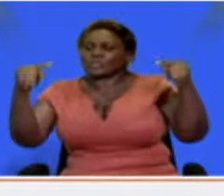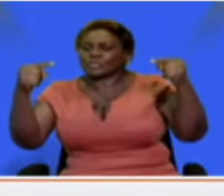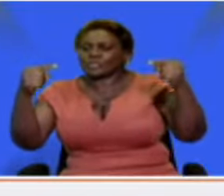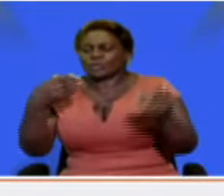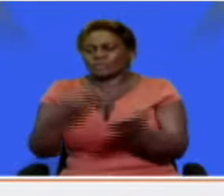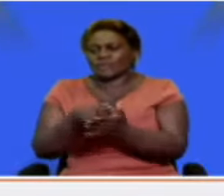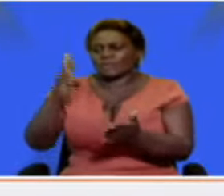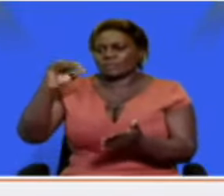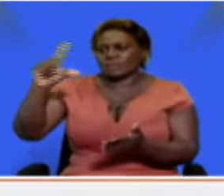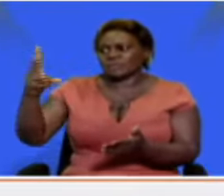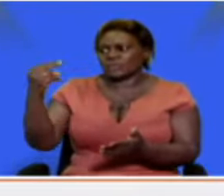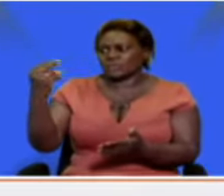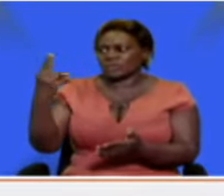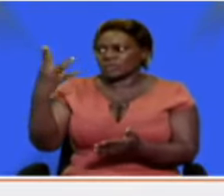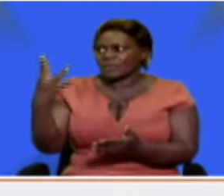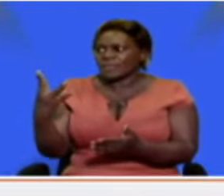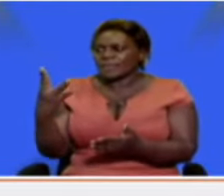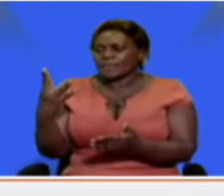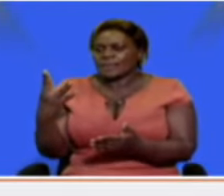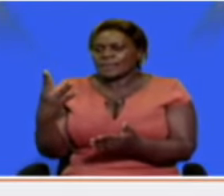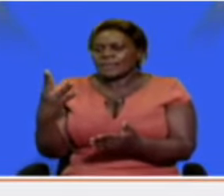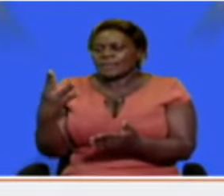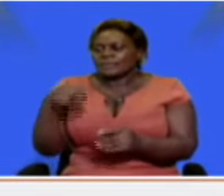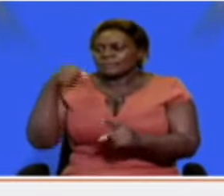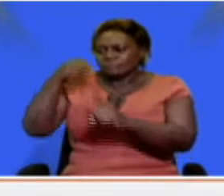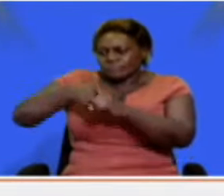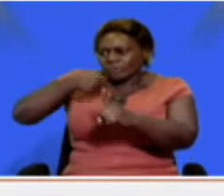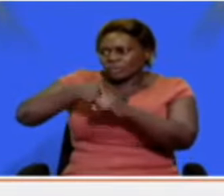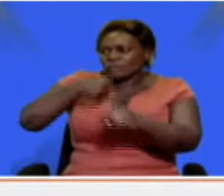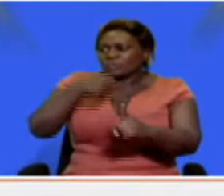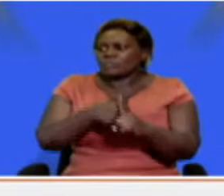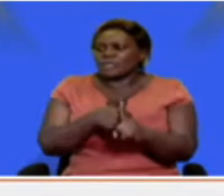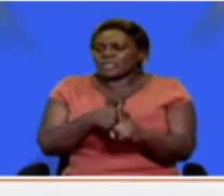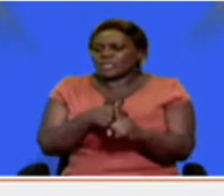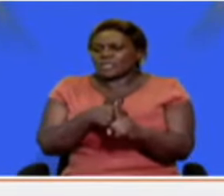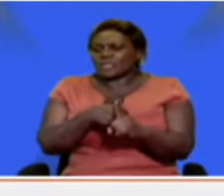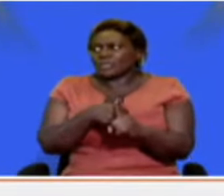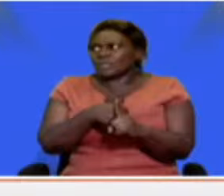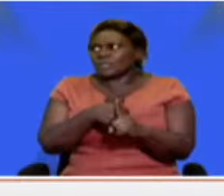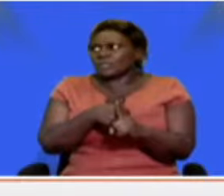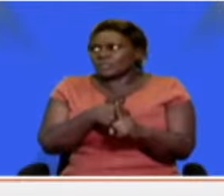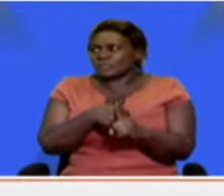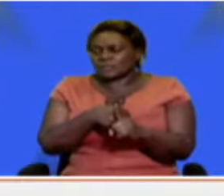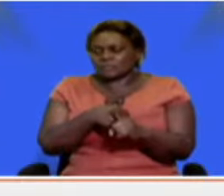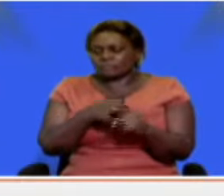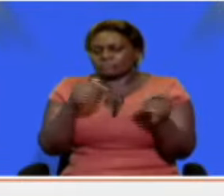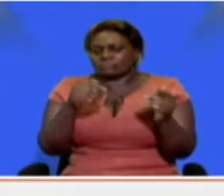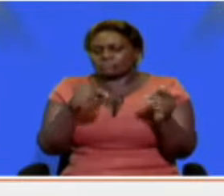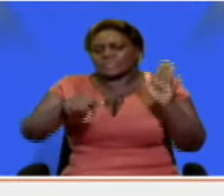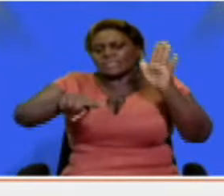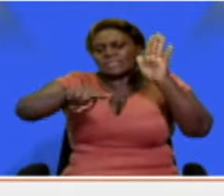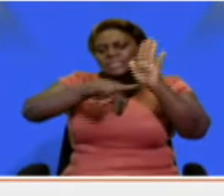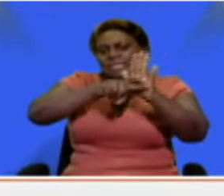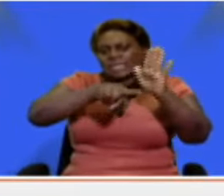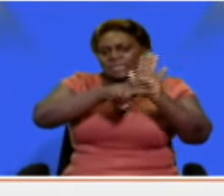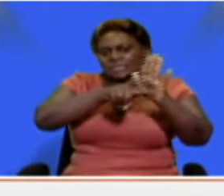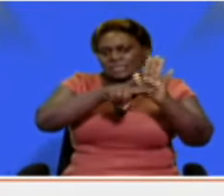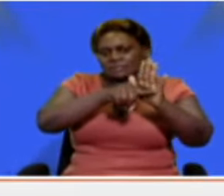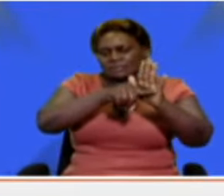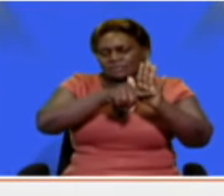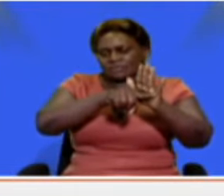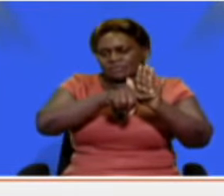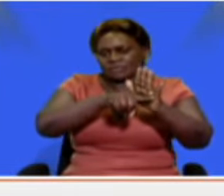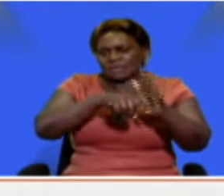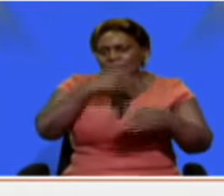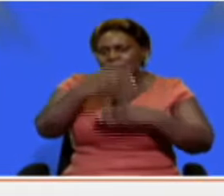the finance bill 2024 has intensified. The downside, which is very, very major for manufacturing,